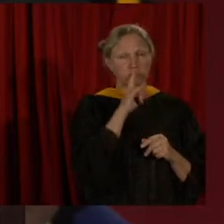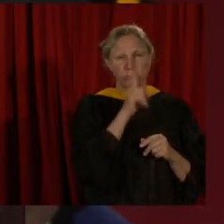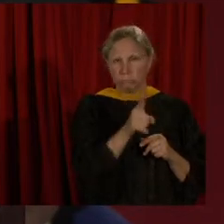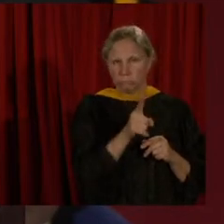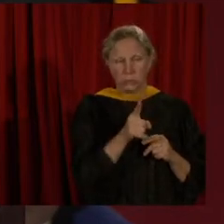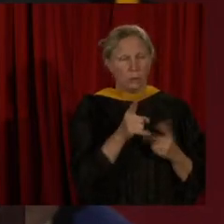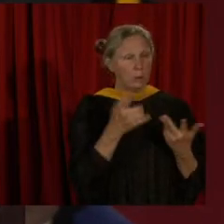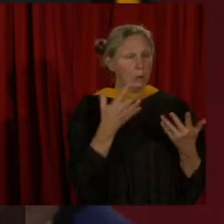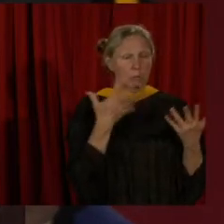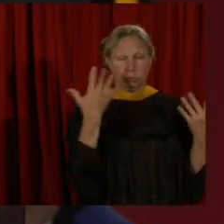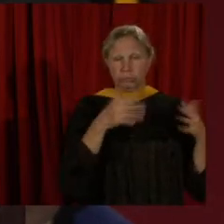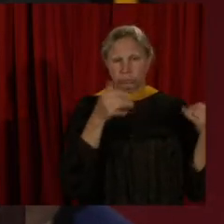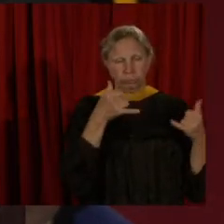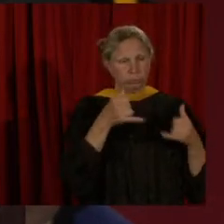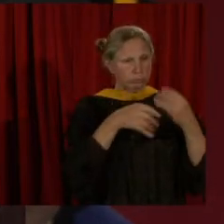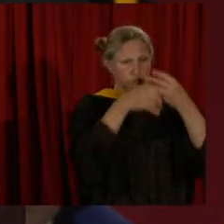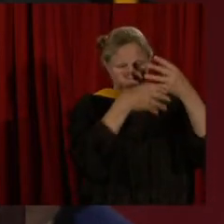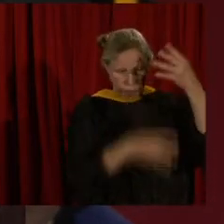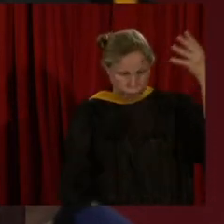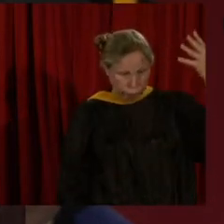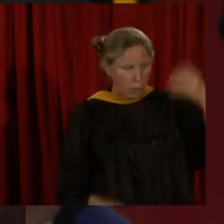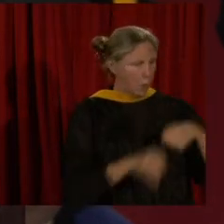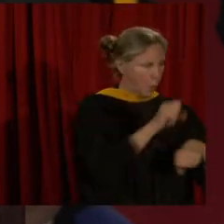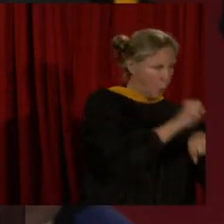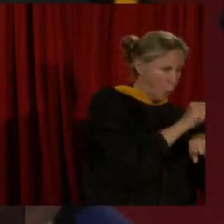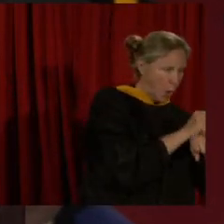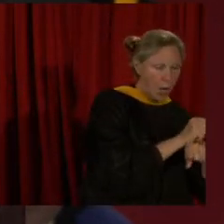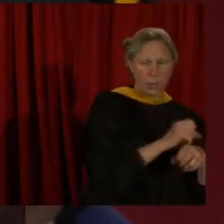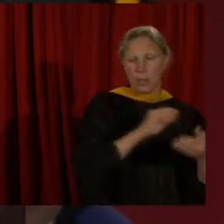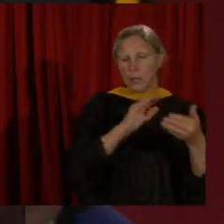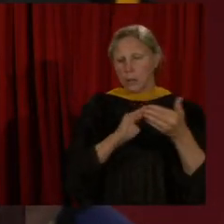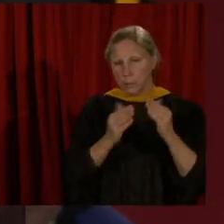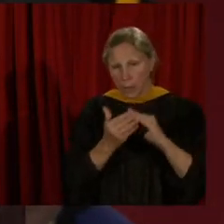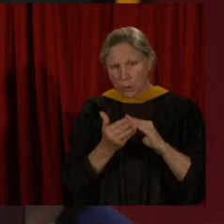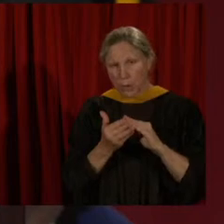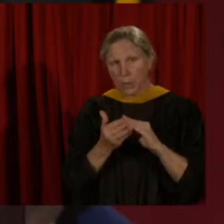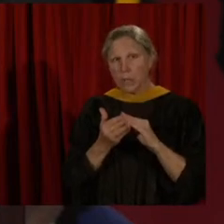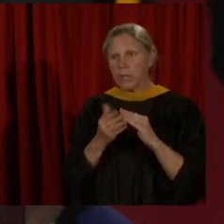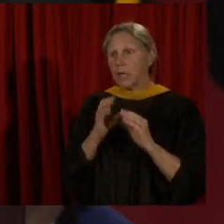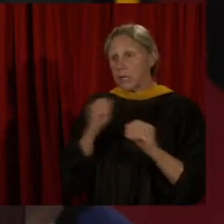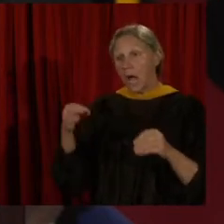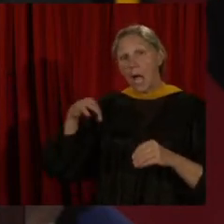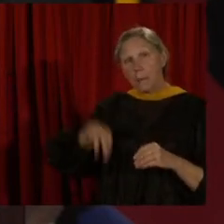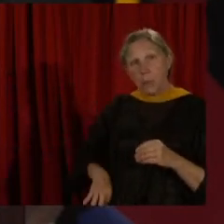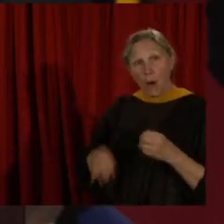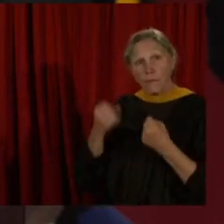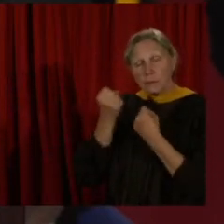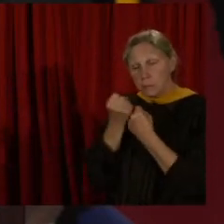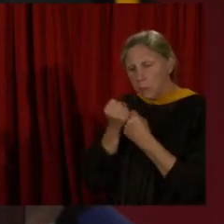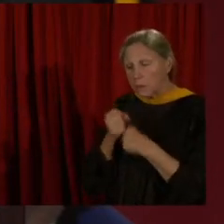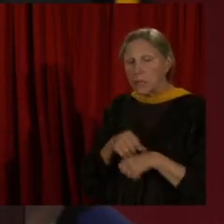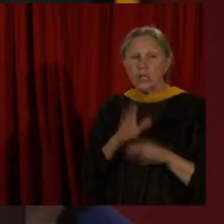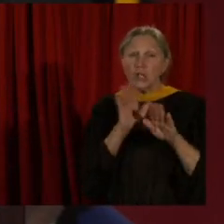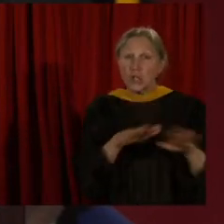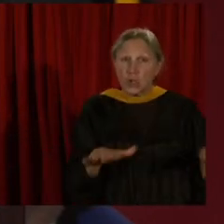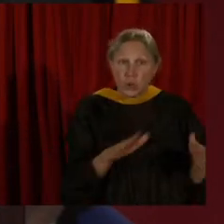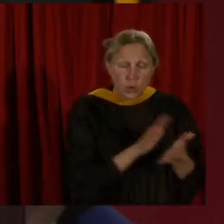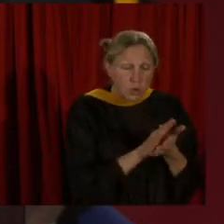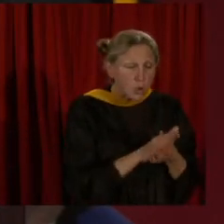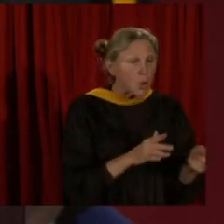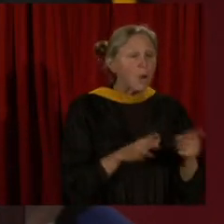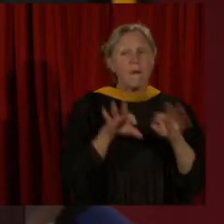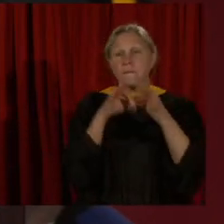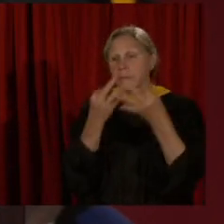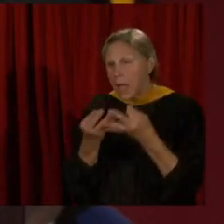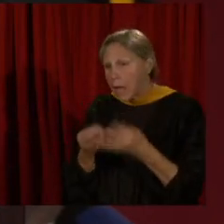endless. From your job, to your community, to the nonprofits you support, to your children's schools, to your